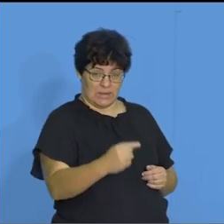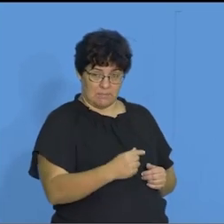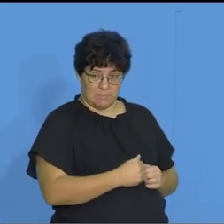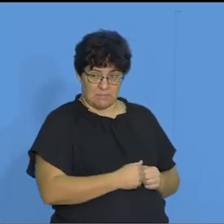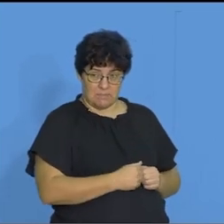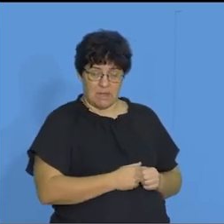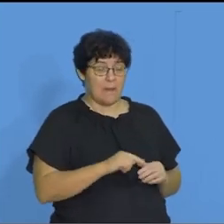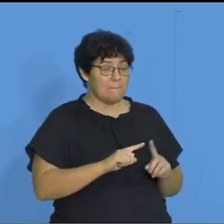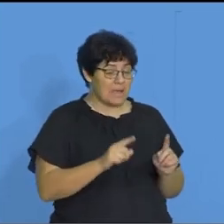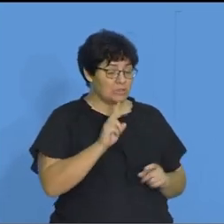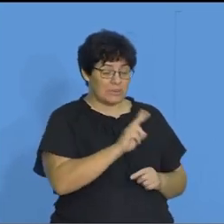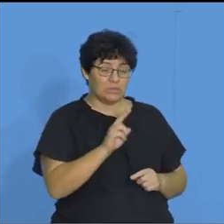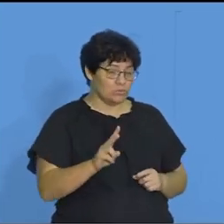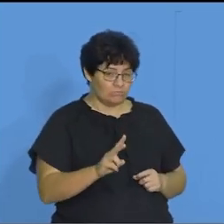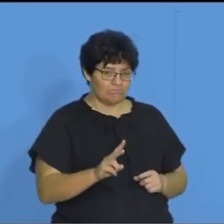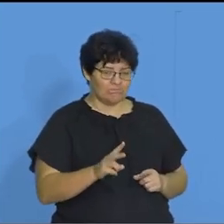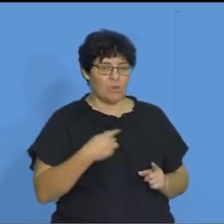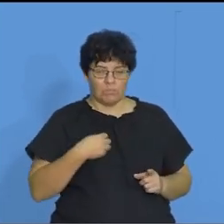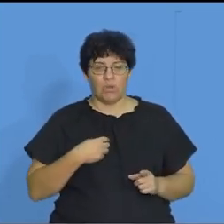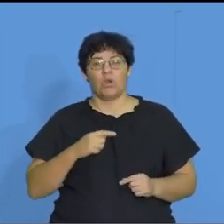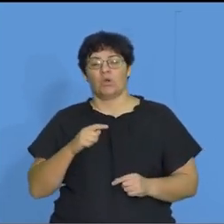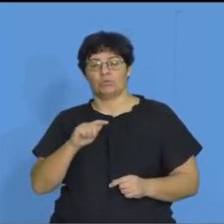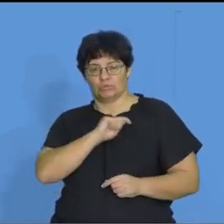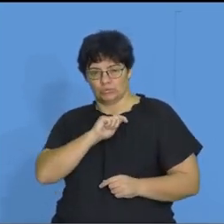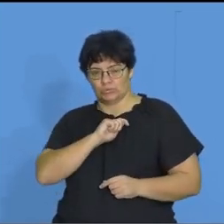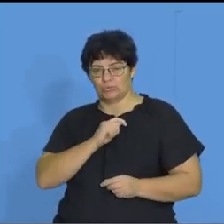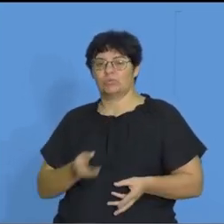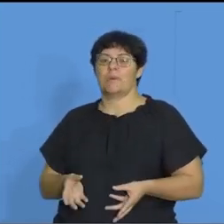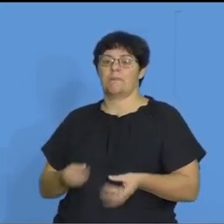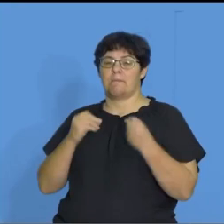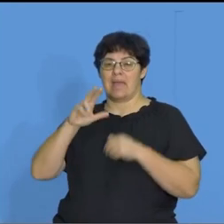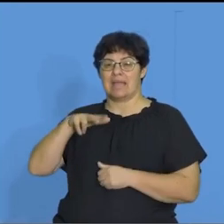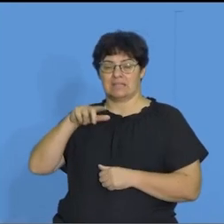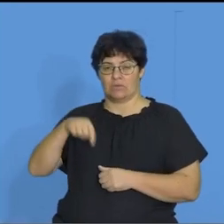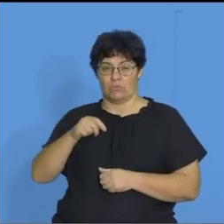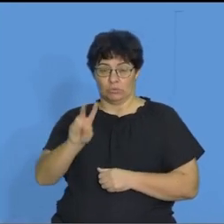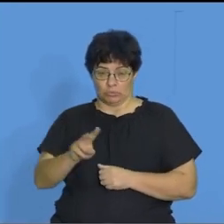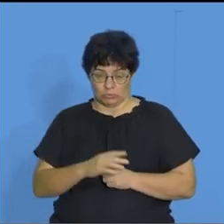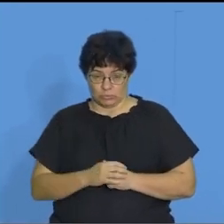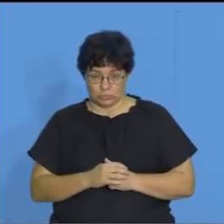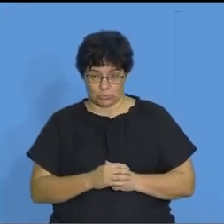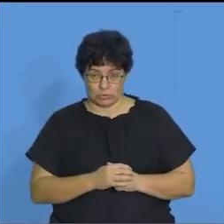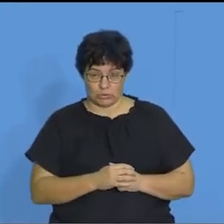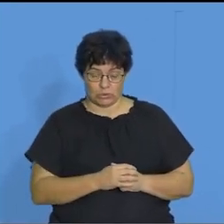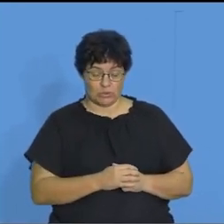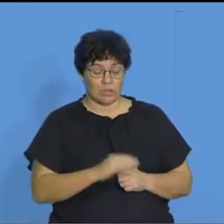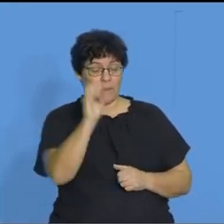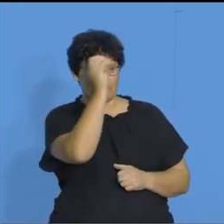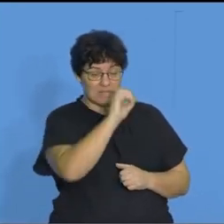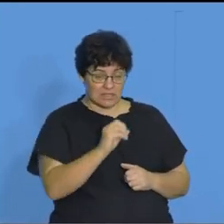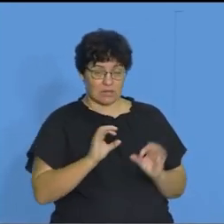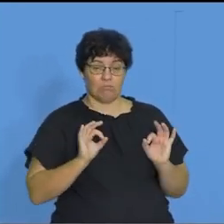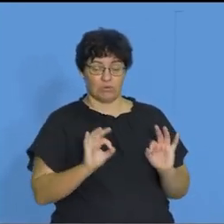22 grams, but instead of the 22, we only collected 18.2 grams. So percentage